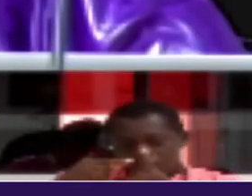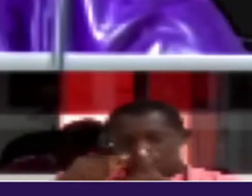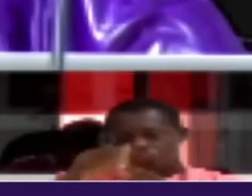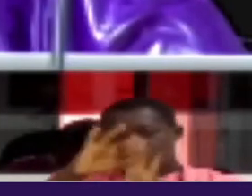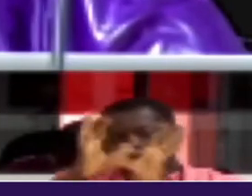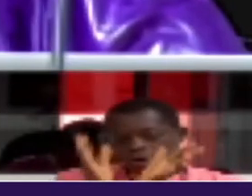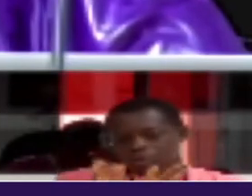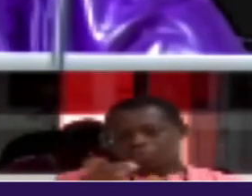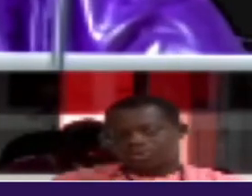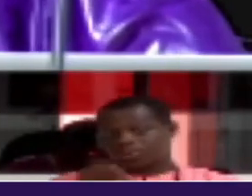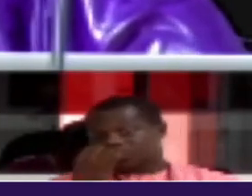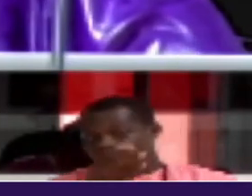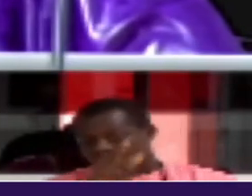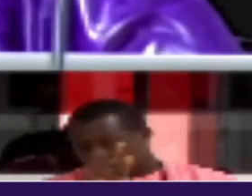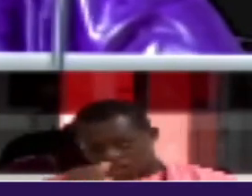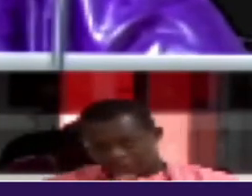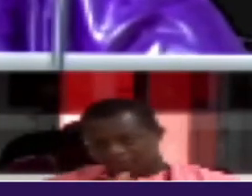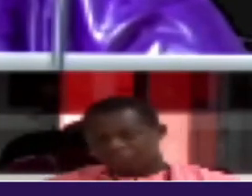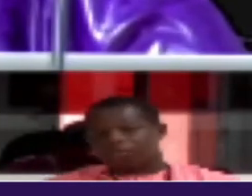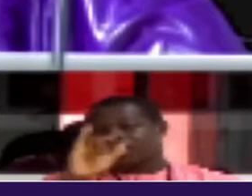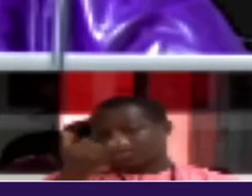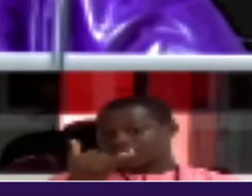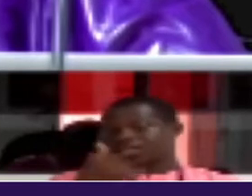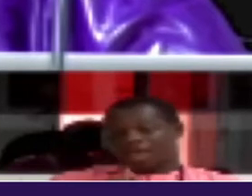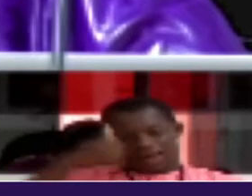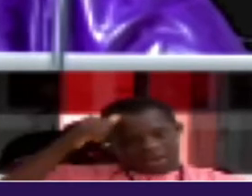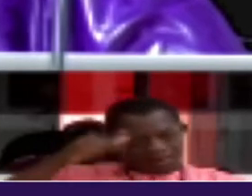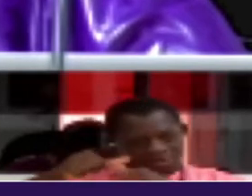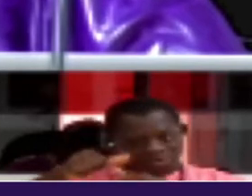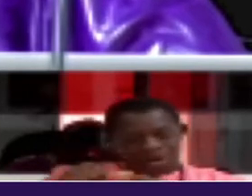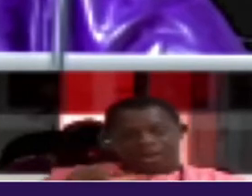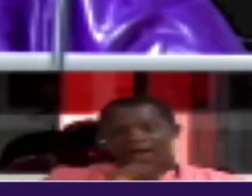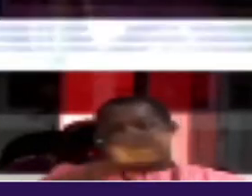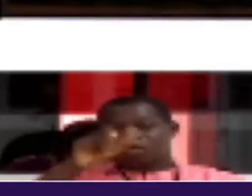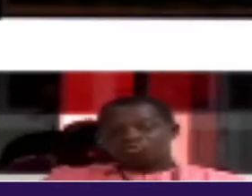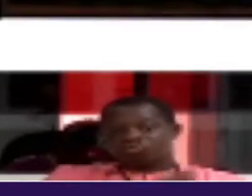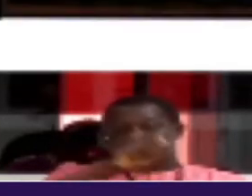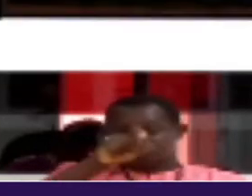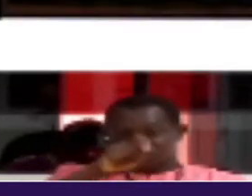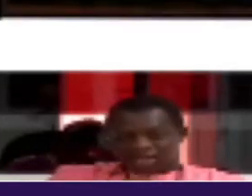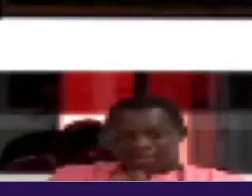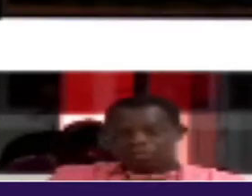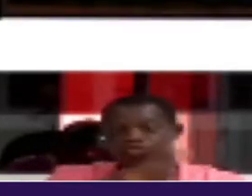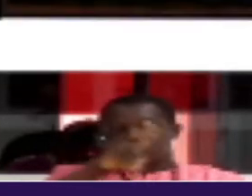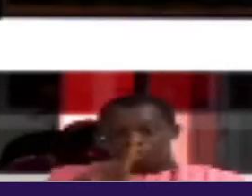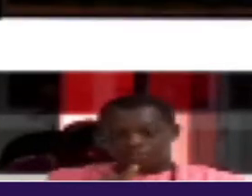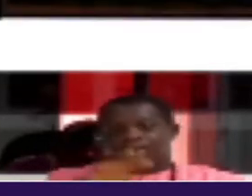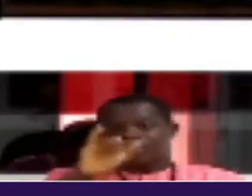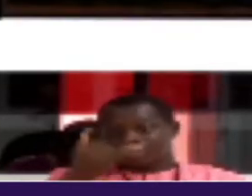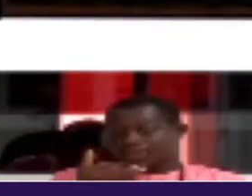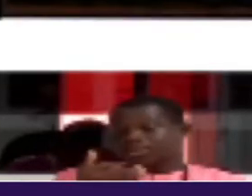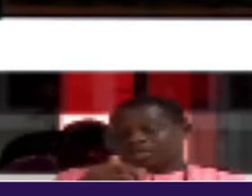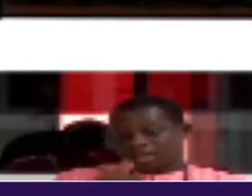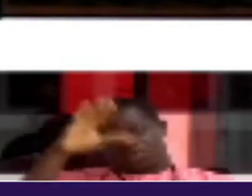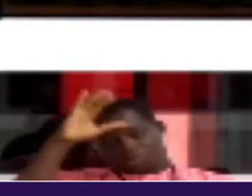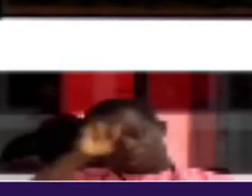document indicating that you have been informed of these allegations? I have been informed. Thank you